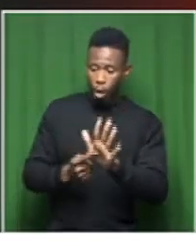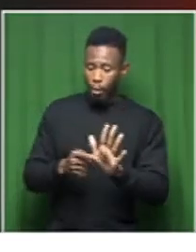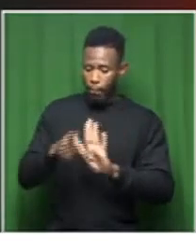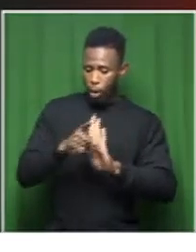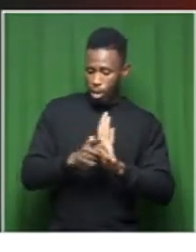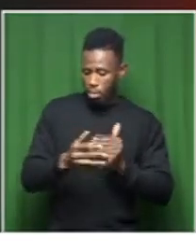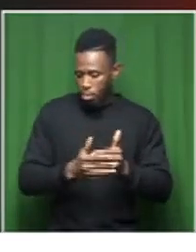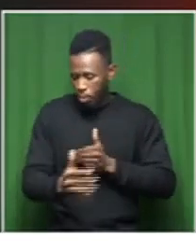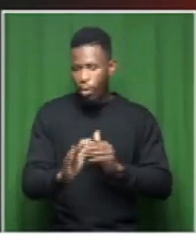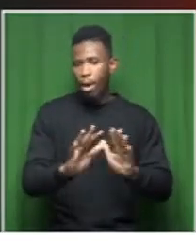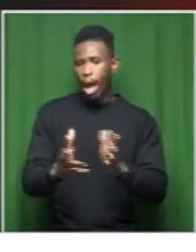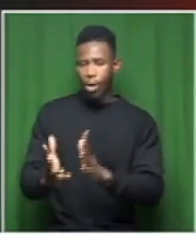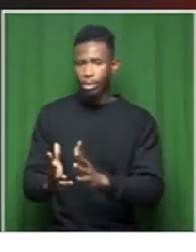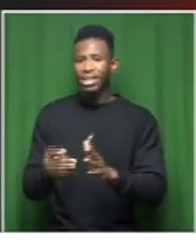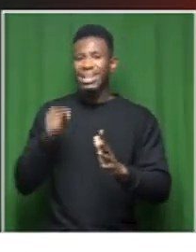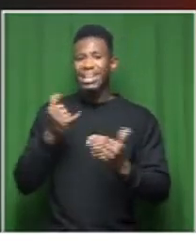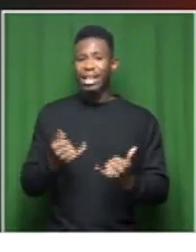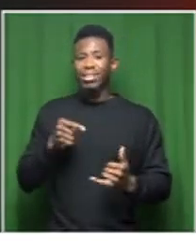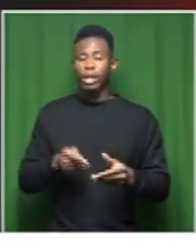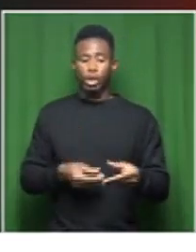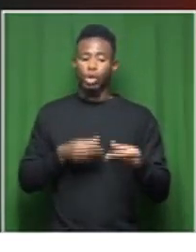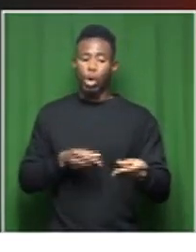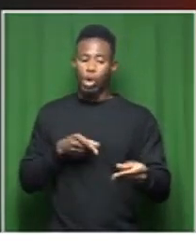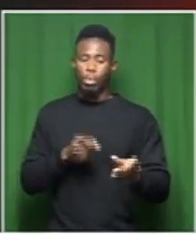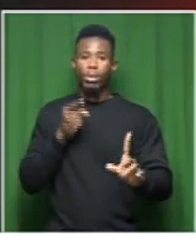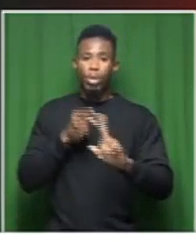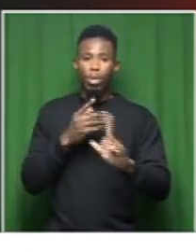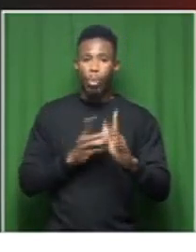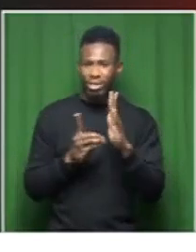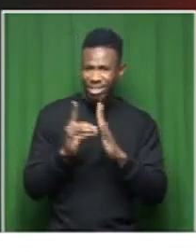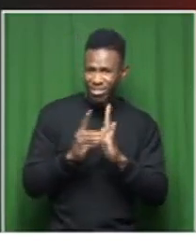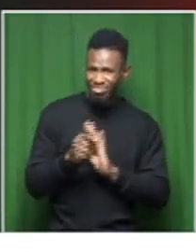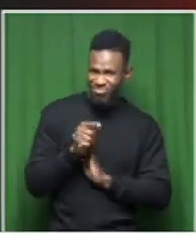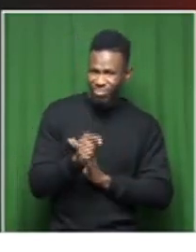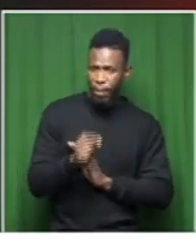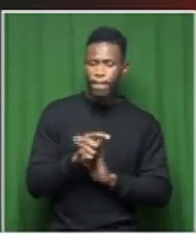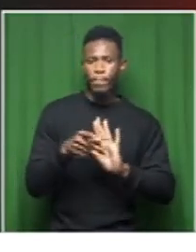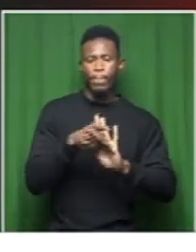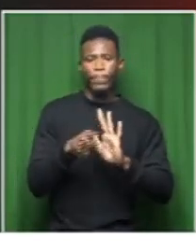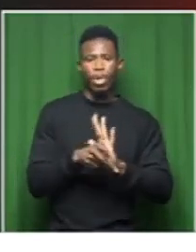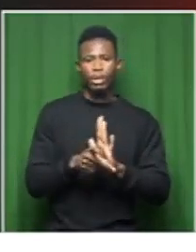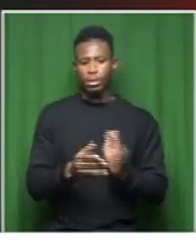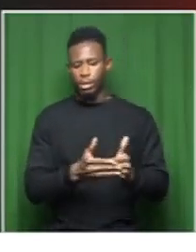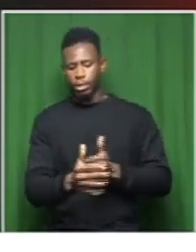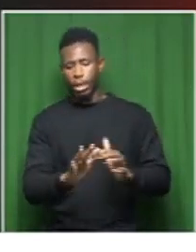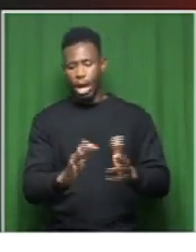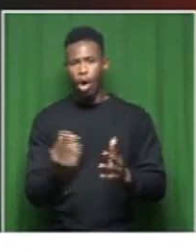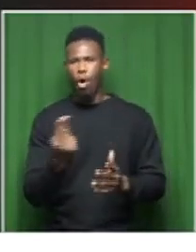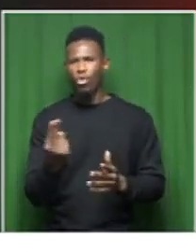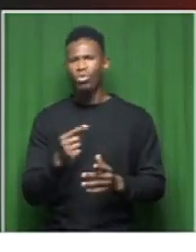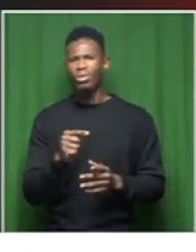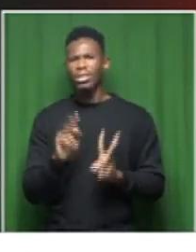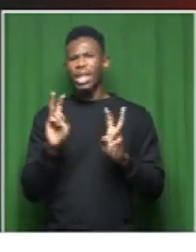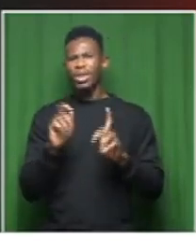document is trying to develop that policy direction, but also picking up on issues that have been